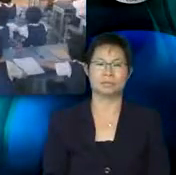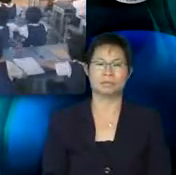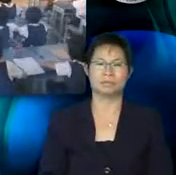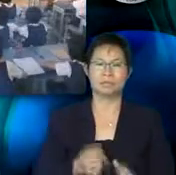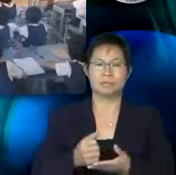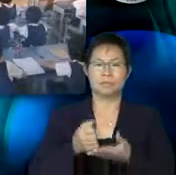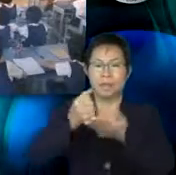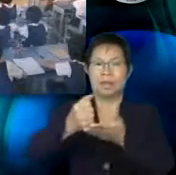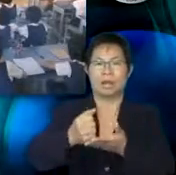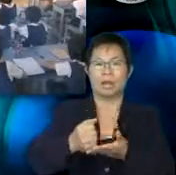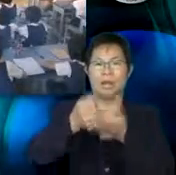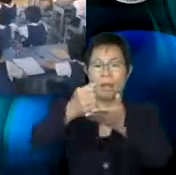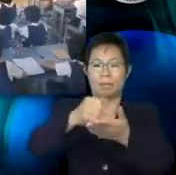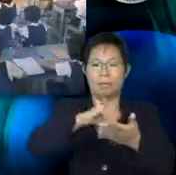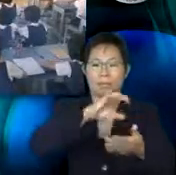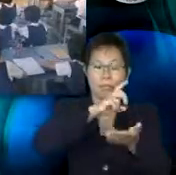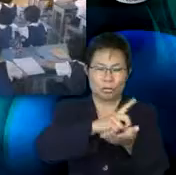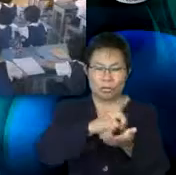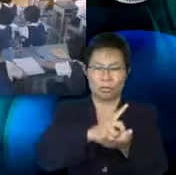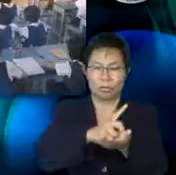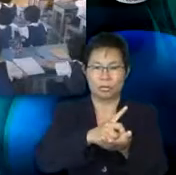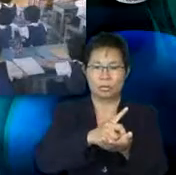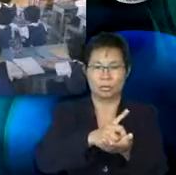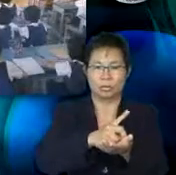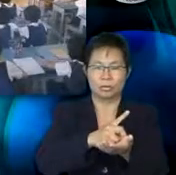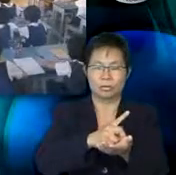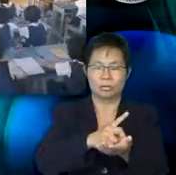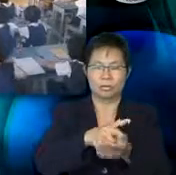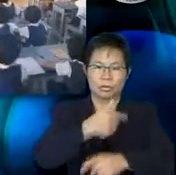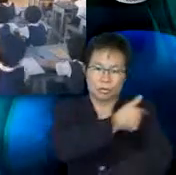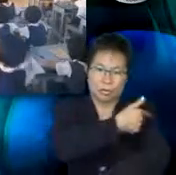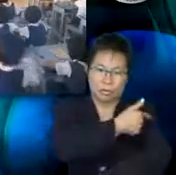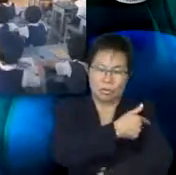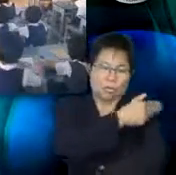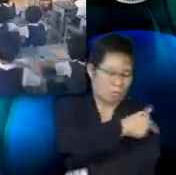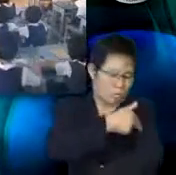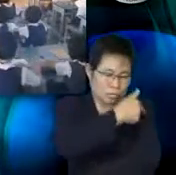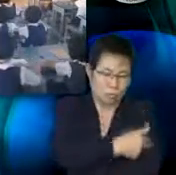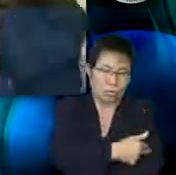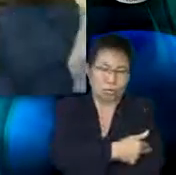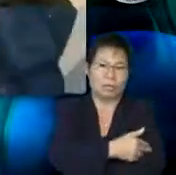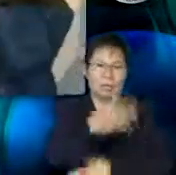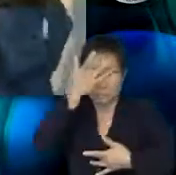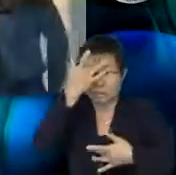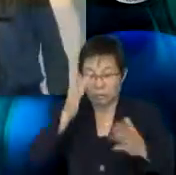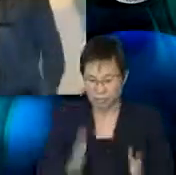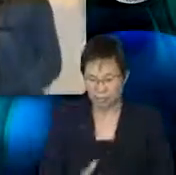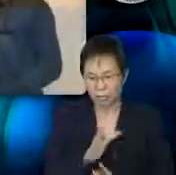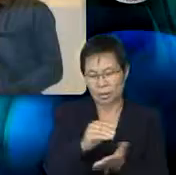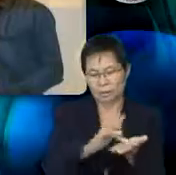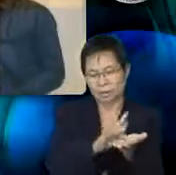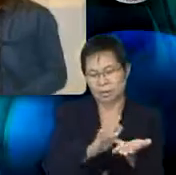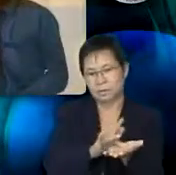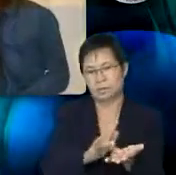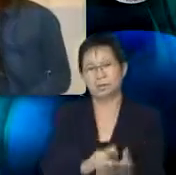Health, doctor. Syringe, hospital, patient,